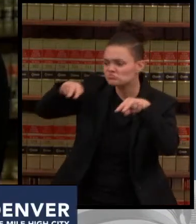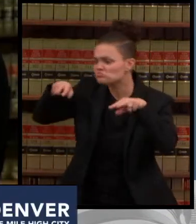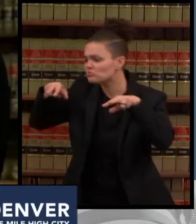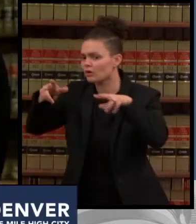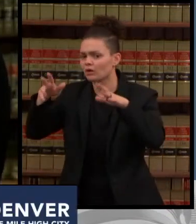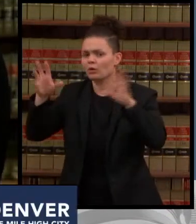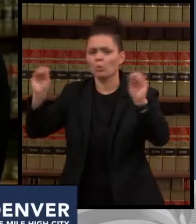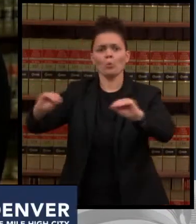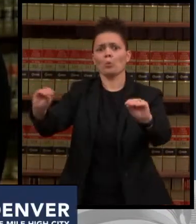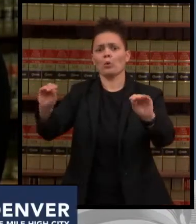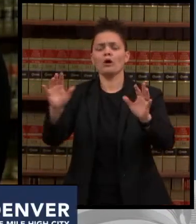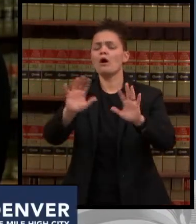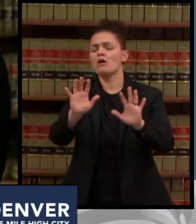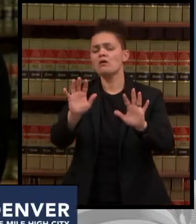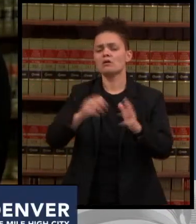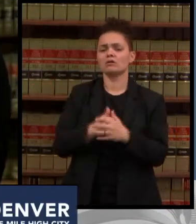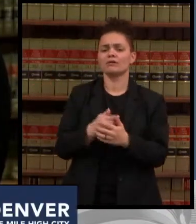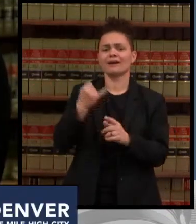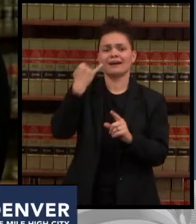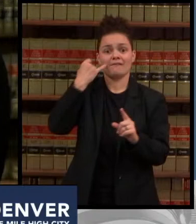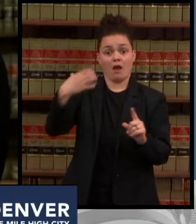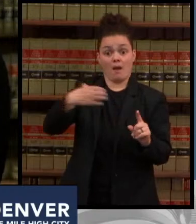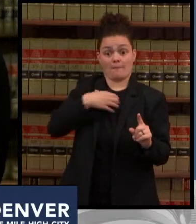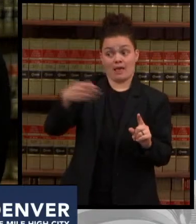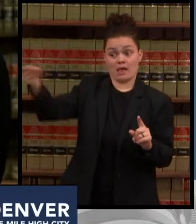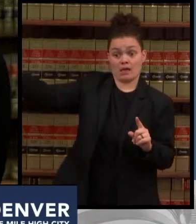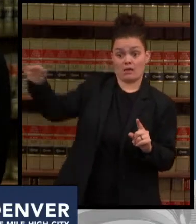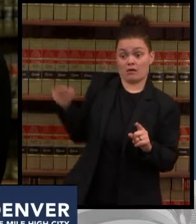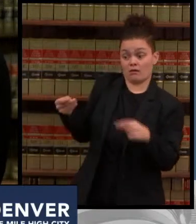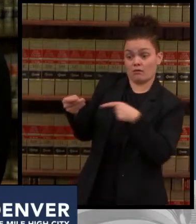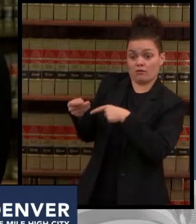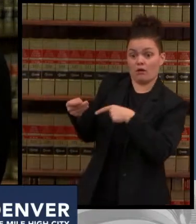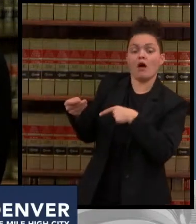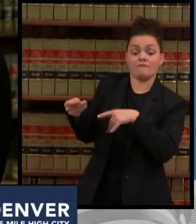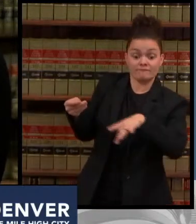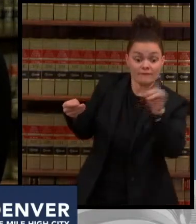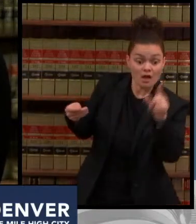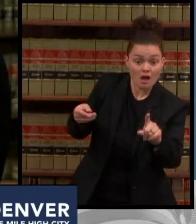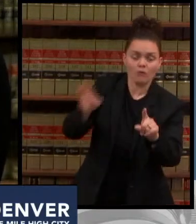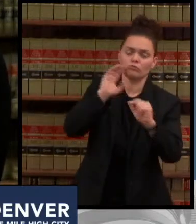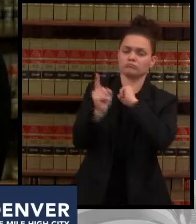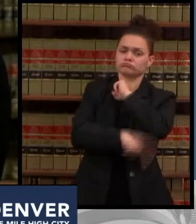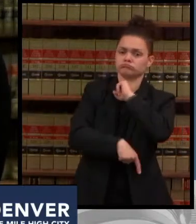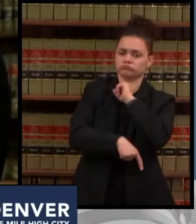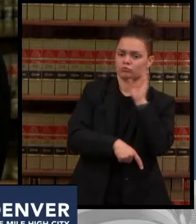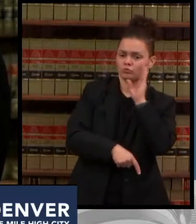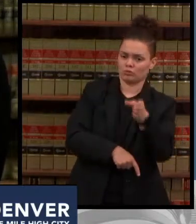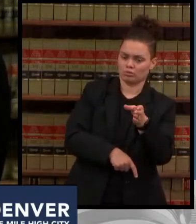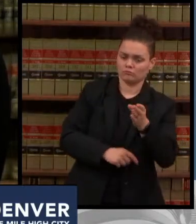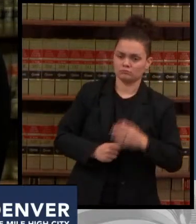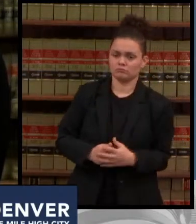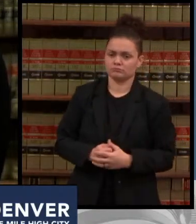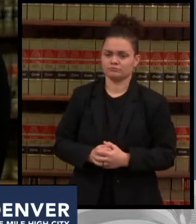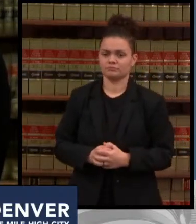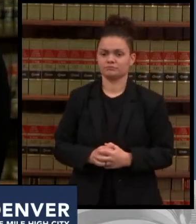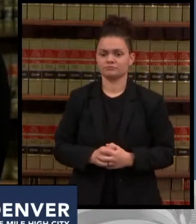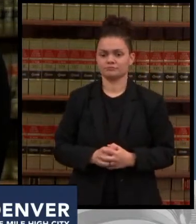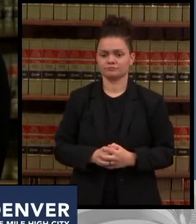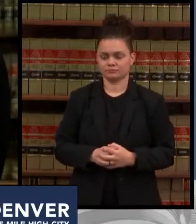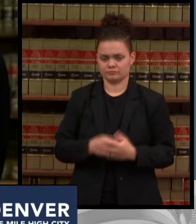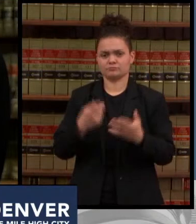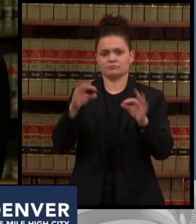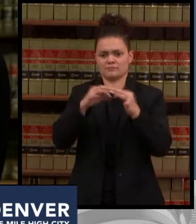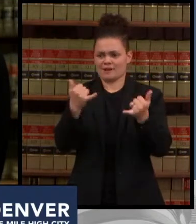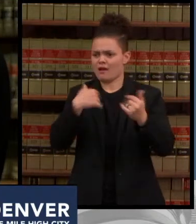blatant disregard of this. That is absolutely not the first push. The first push is educational, and then the response